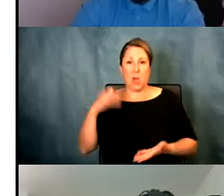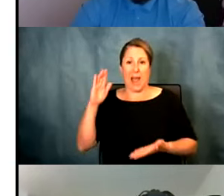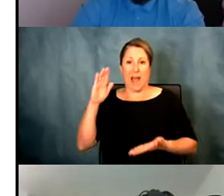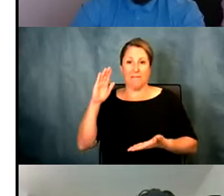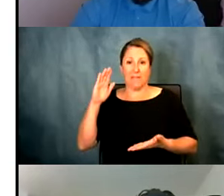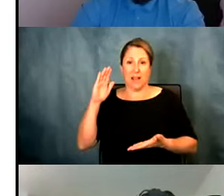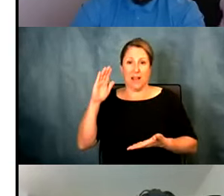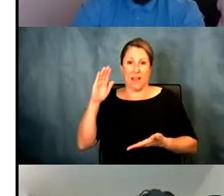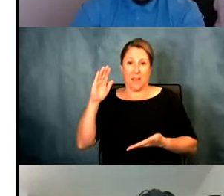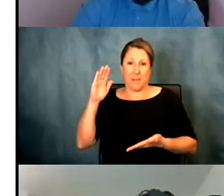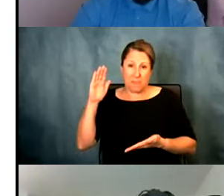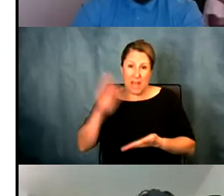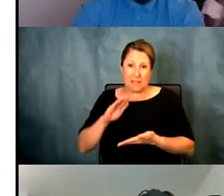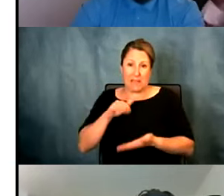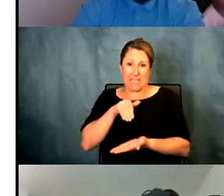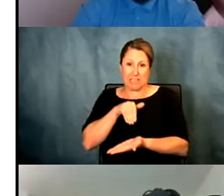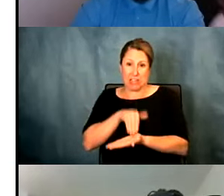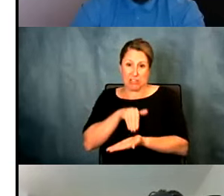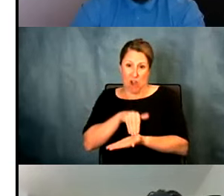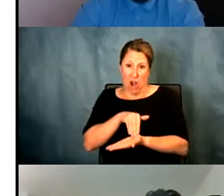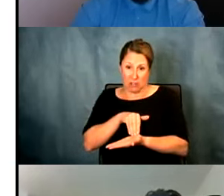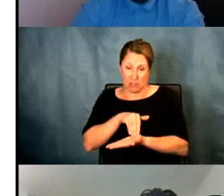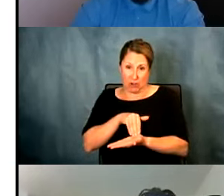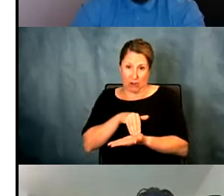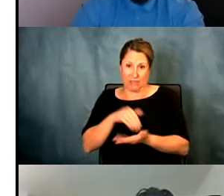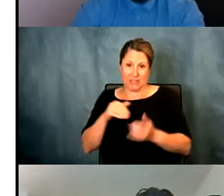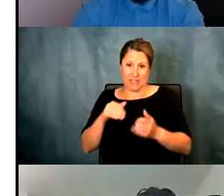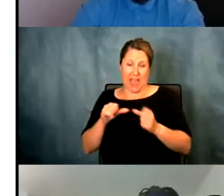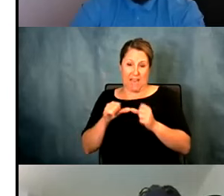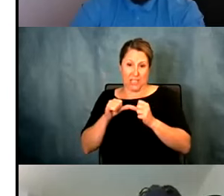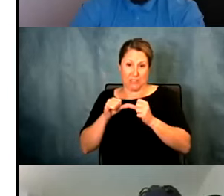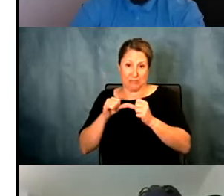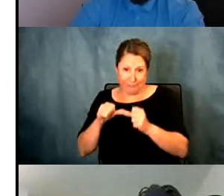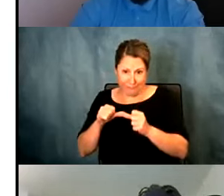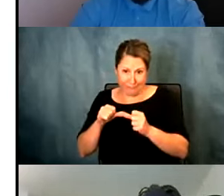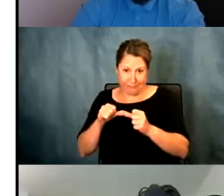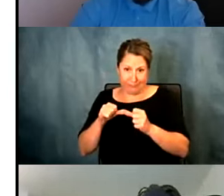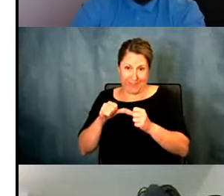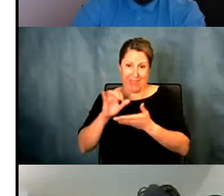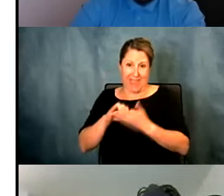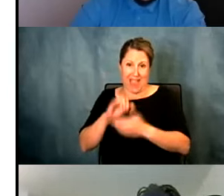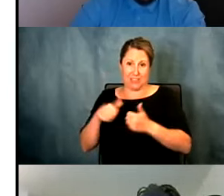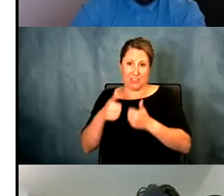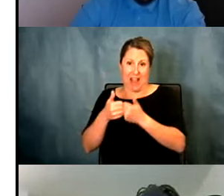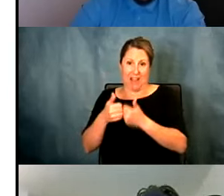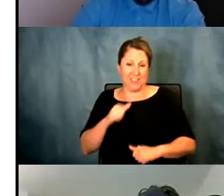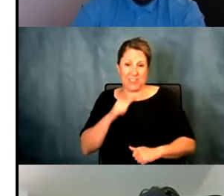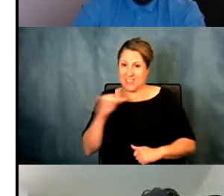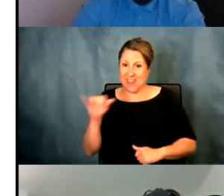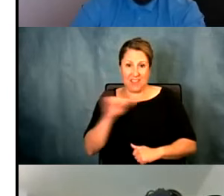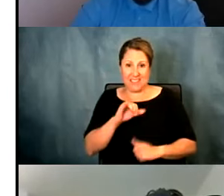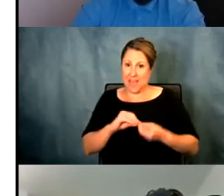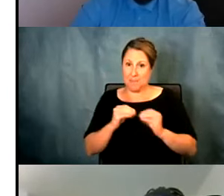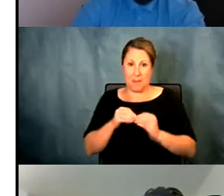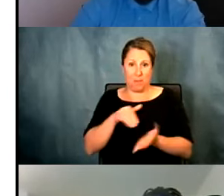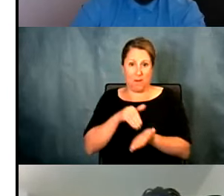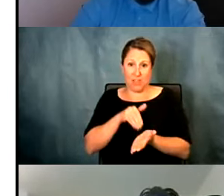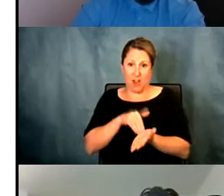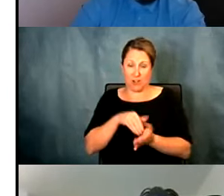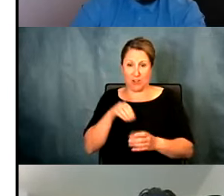have survived that challenge from a professional level. So there are not the same number of doctors who work